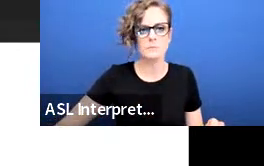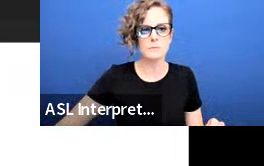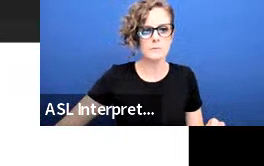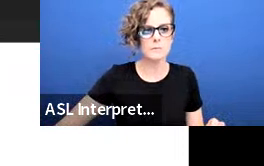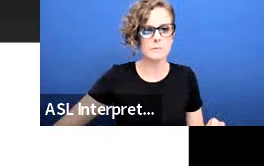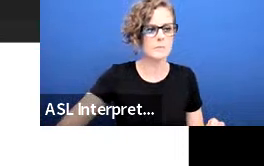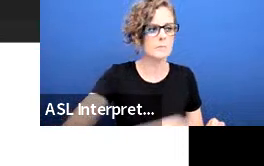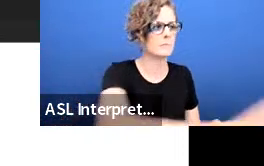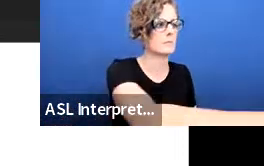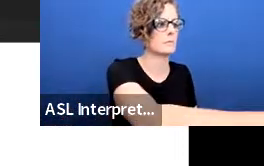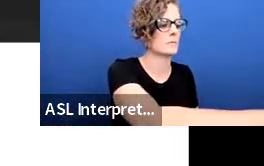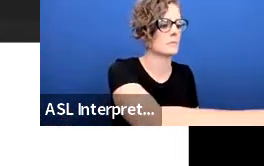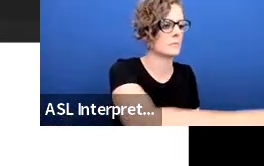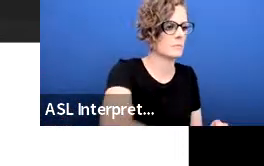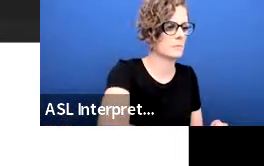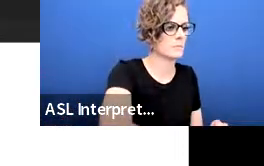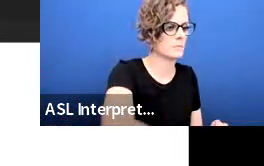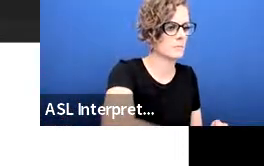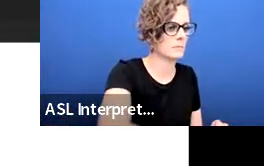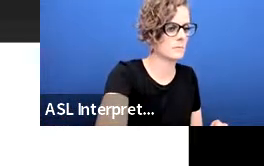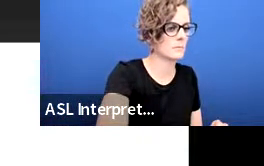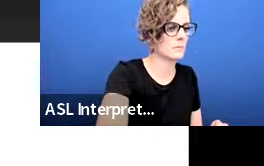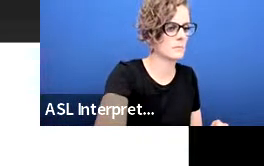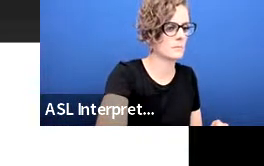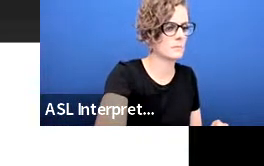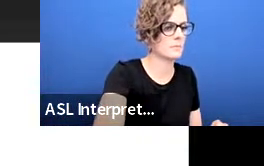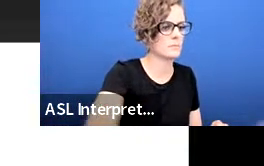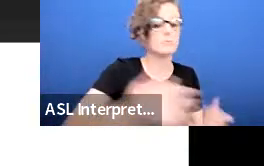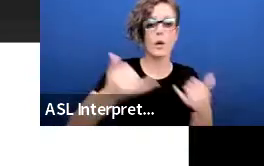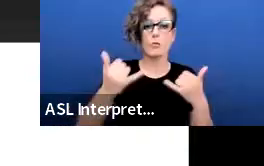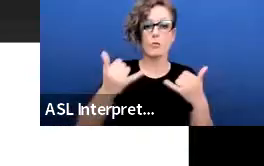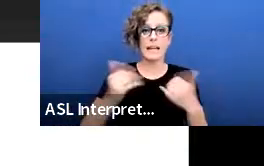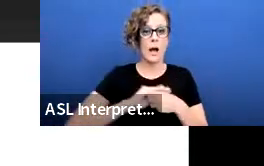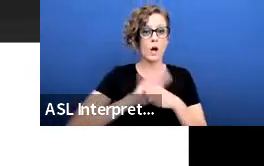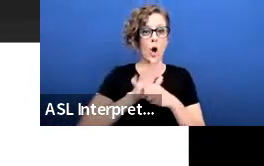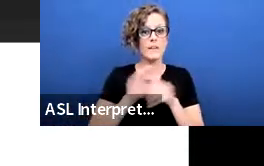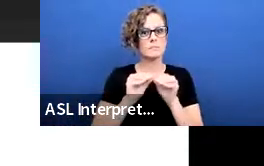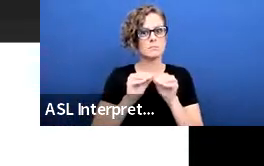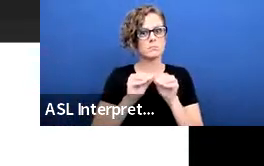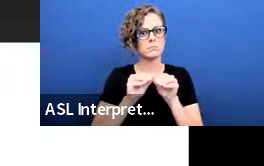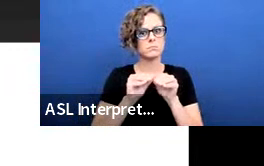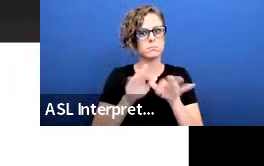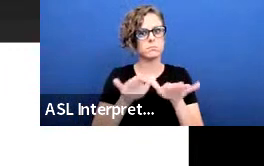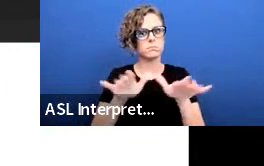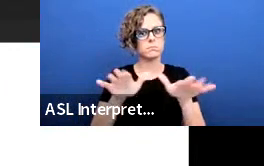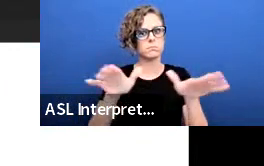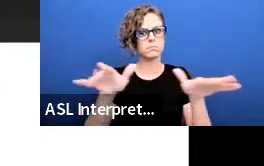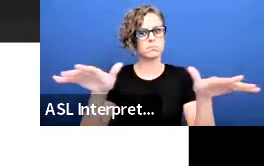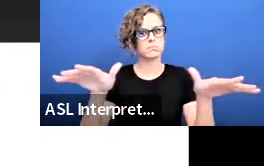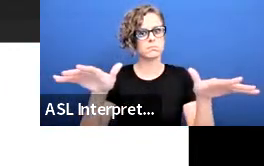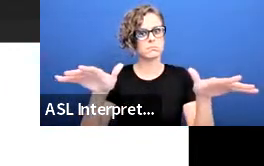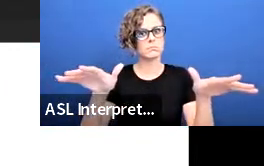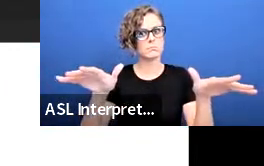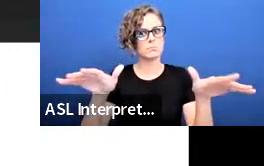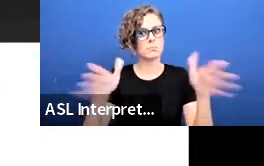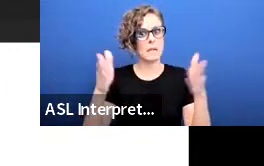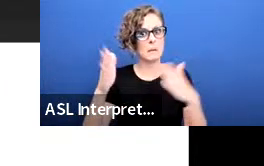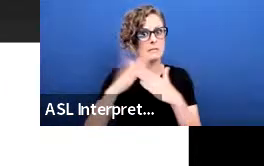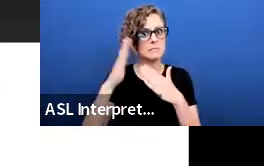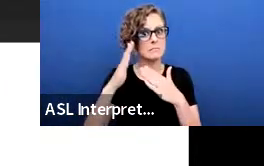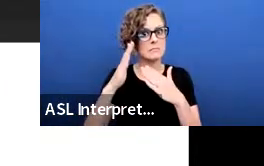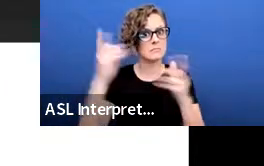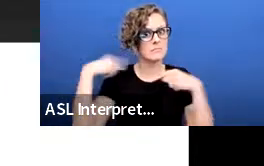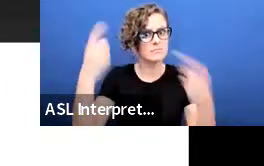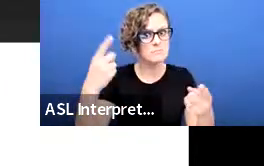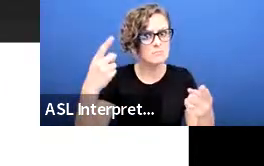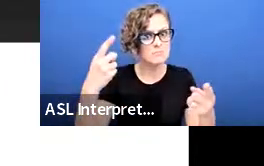lot of COVID around. We have a lot of COVID around, perhaps as much as we've had at any point in the pandemic. No doubt many, if